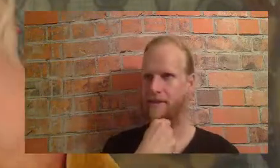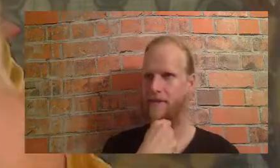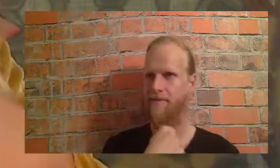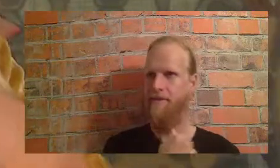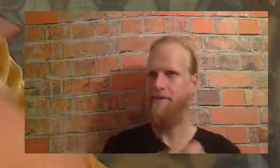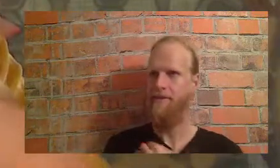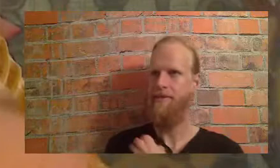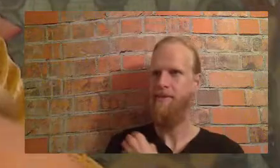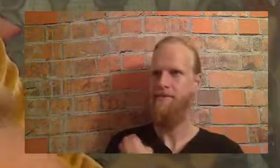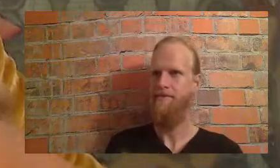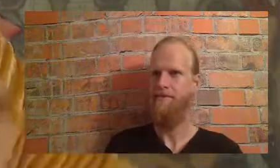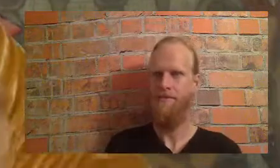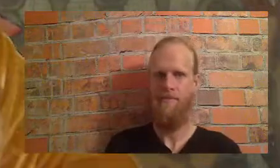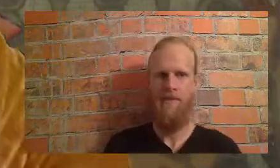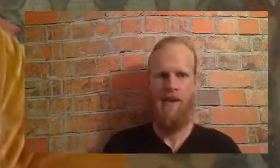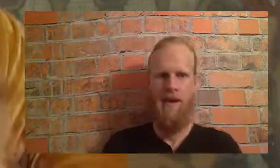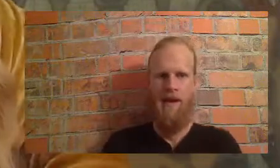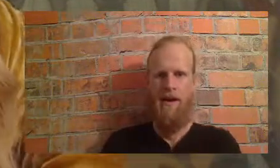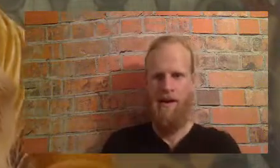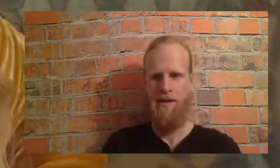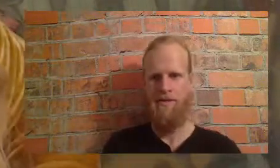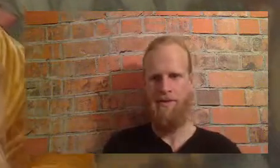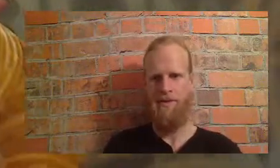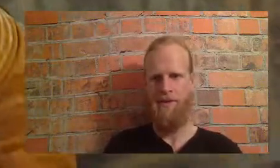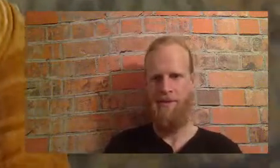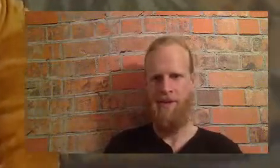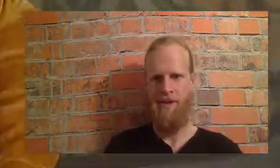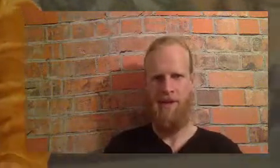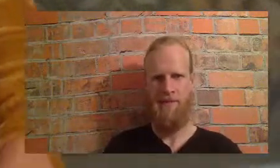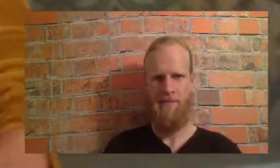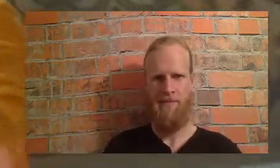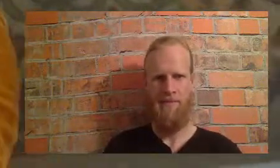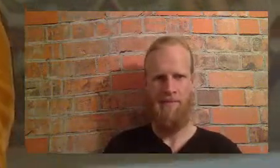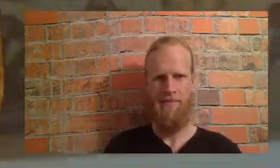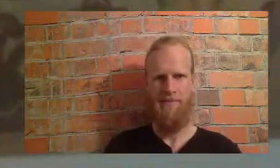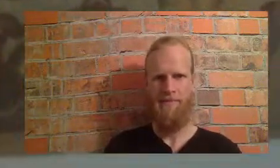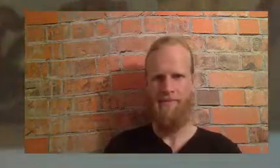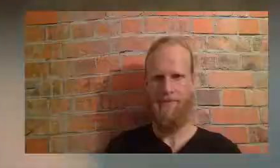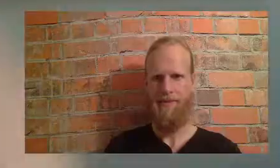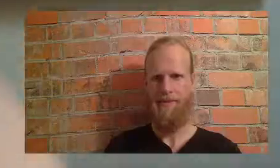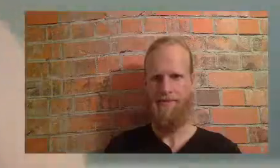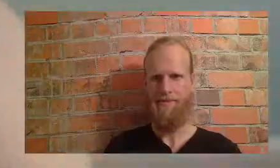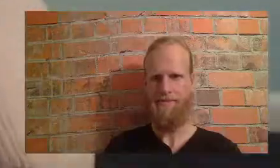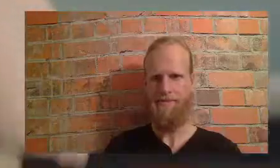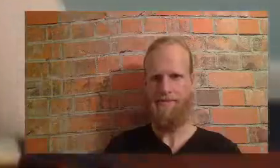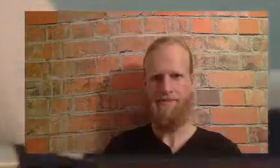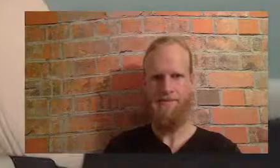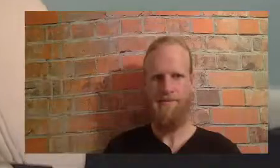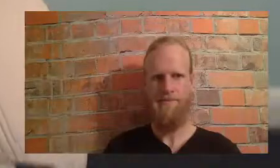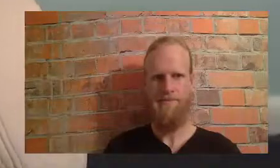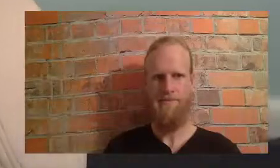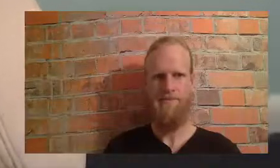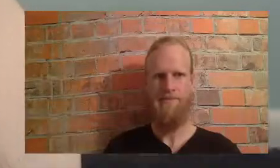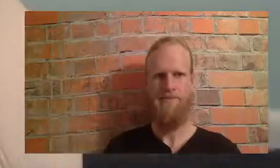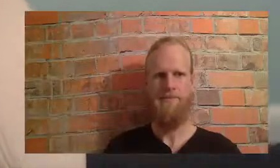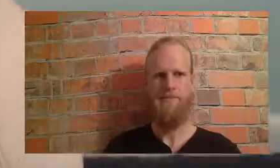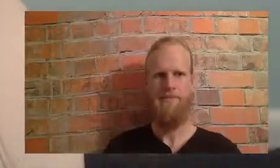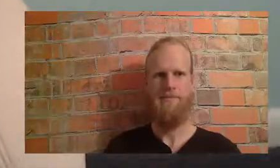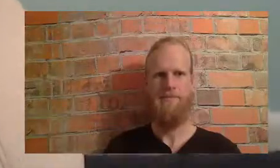And tapping down to the front of the chest. Someone asked me to show the points. Let's see what I can do to show right